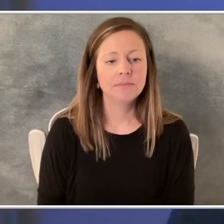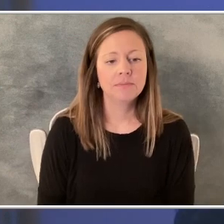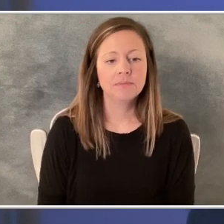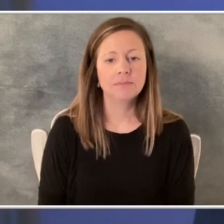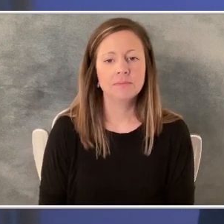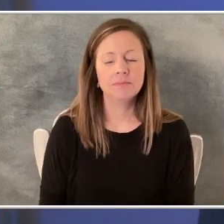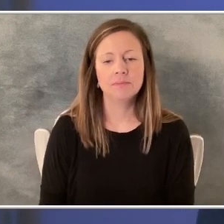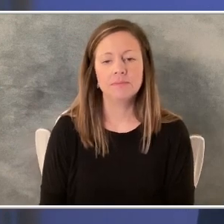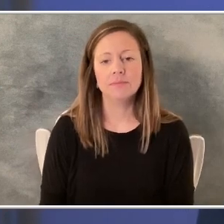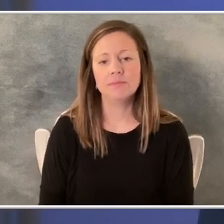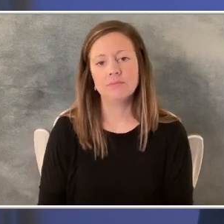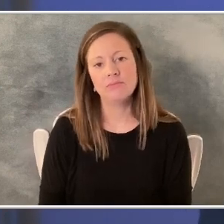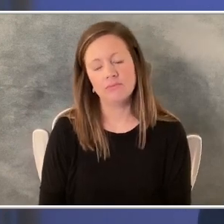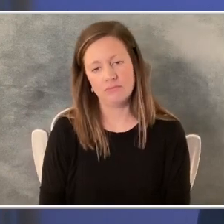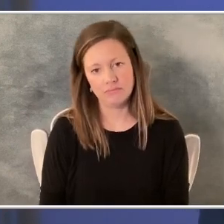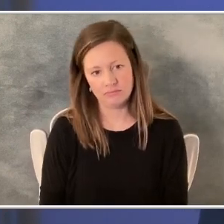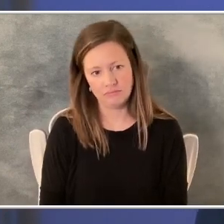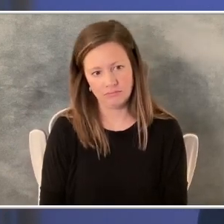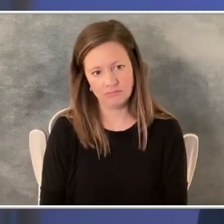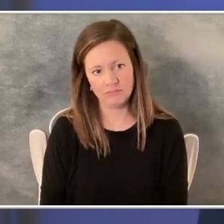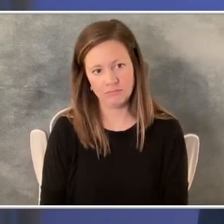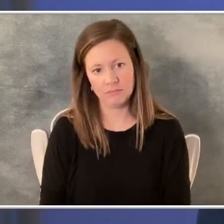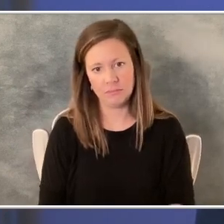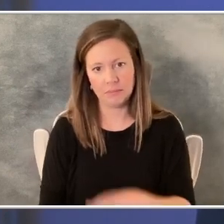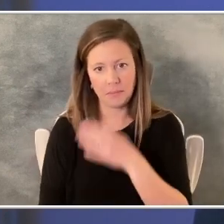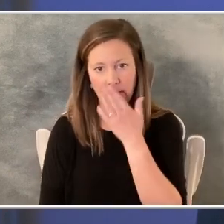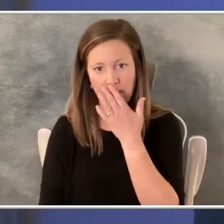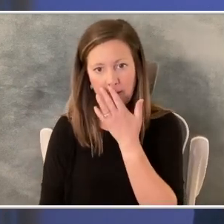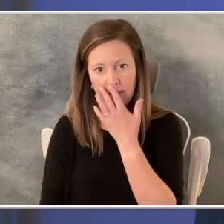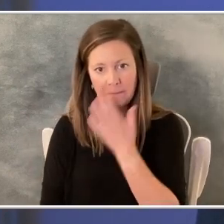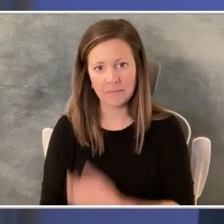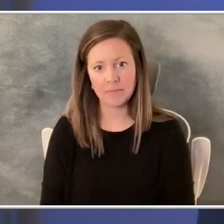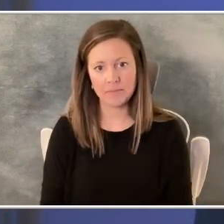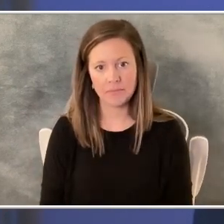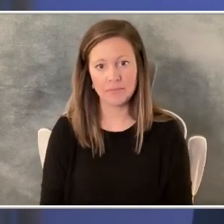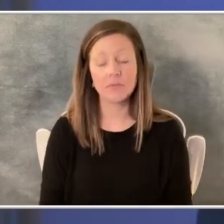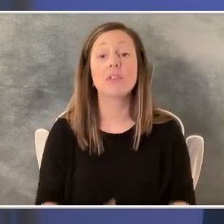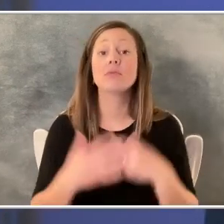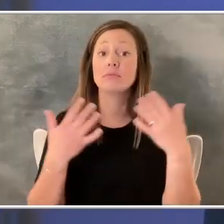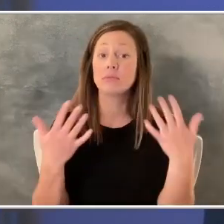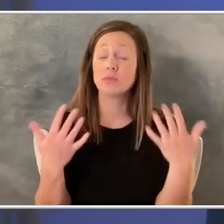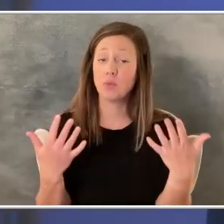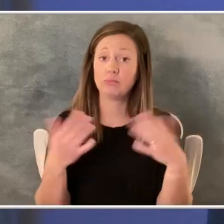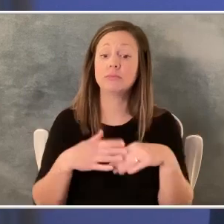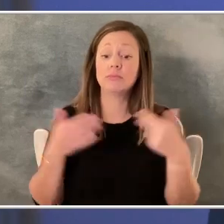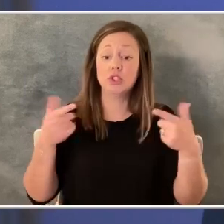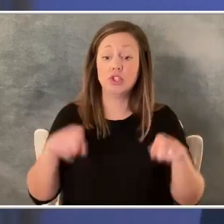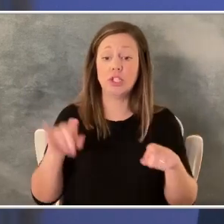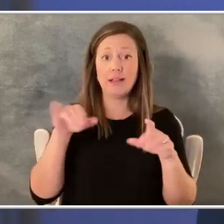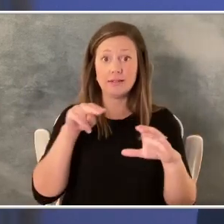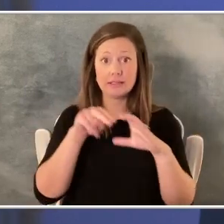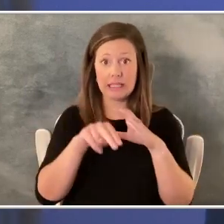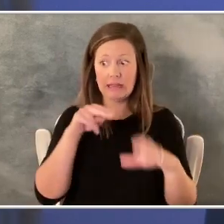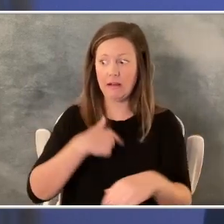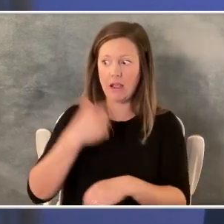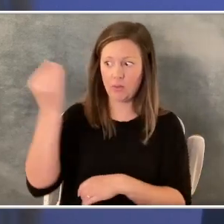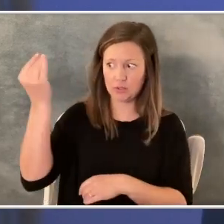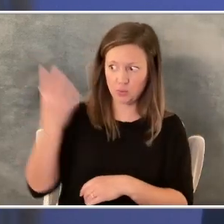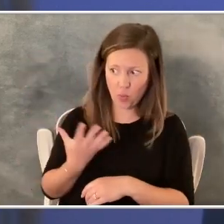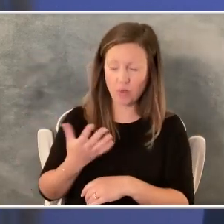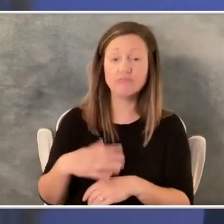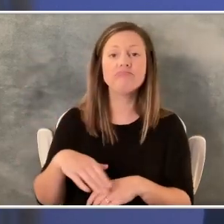that I was told at the point that the scan was done that I would hear something in a week or